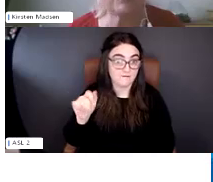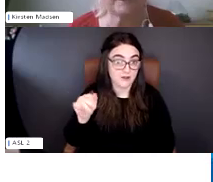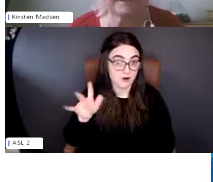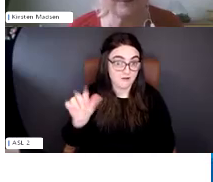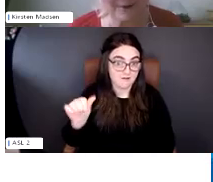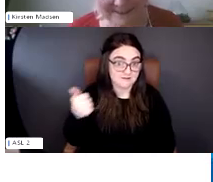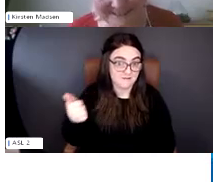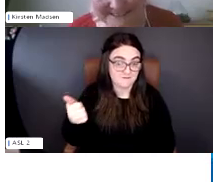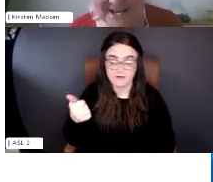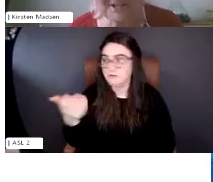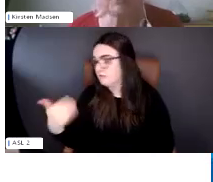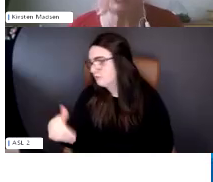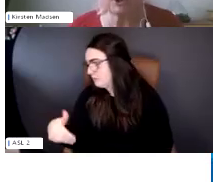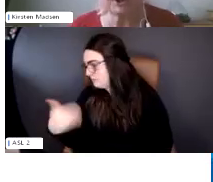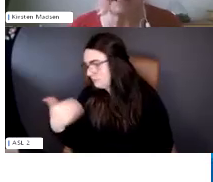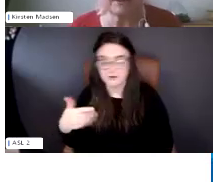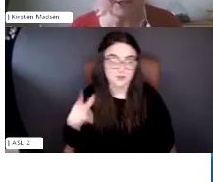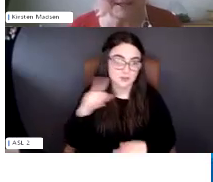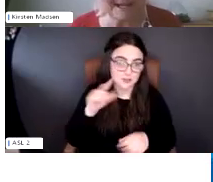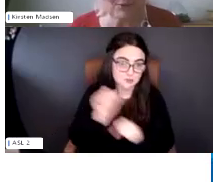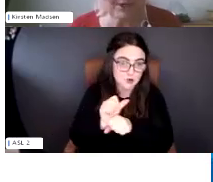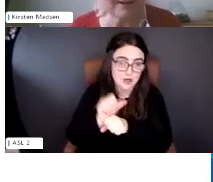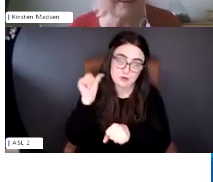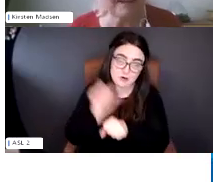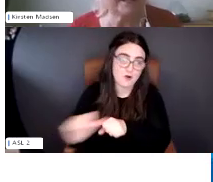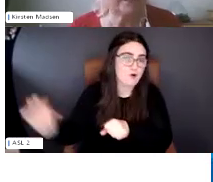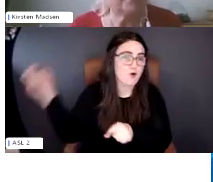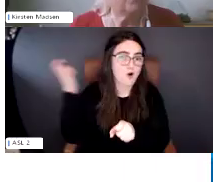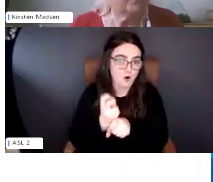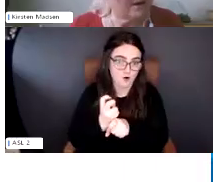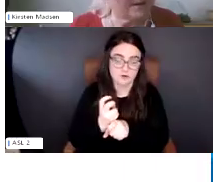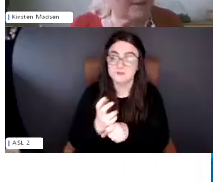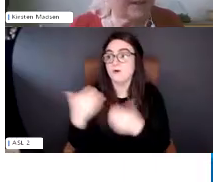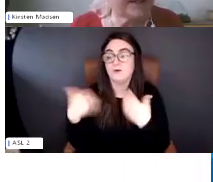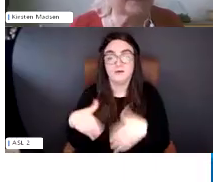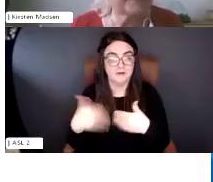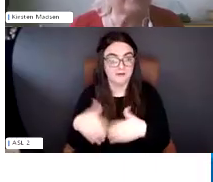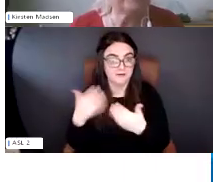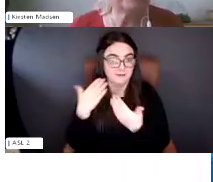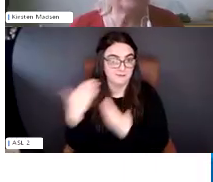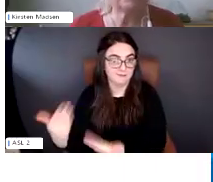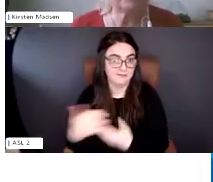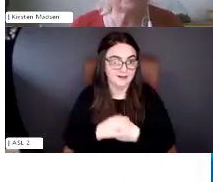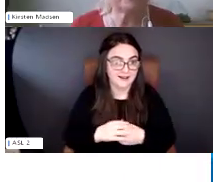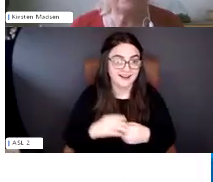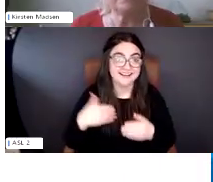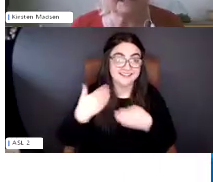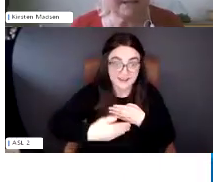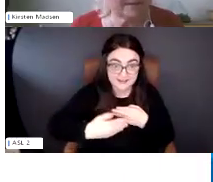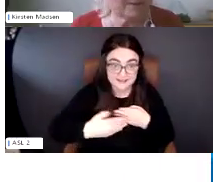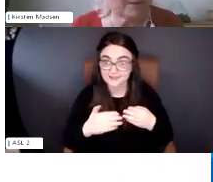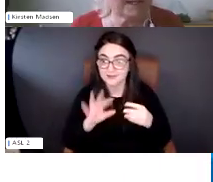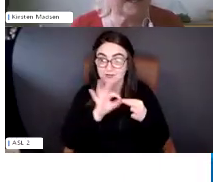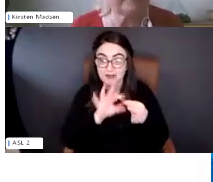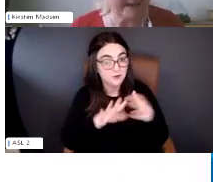She's working so hard. So we're currently working on that. We're also, our next step is with regard to updating